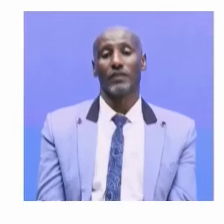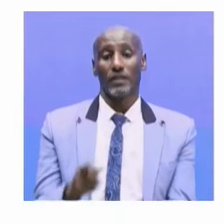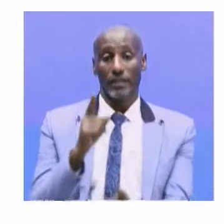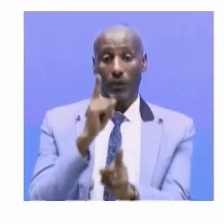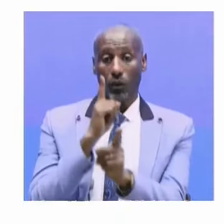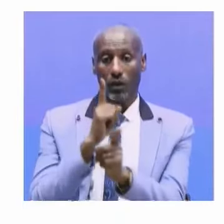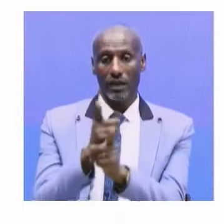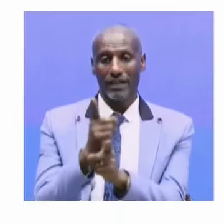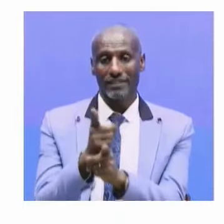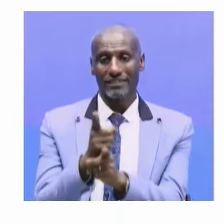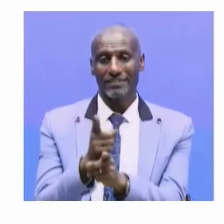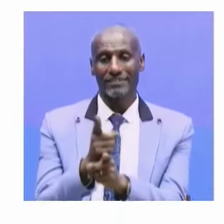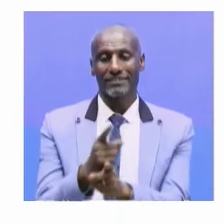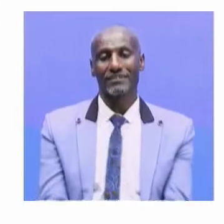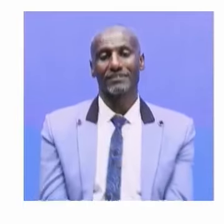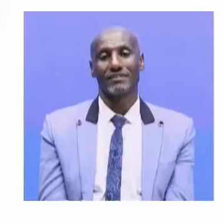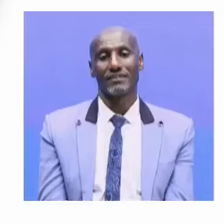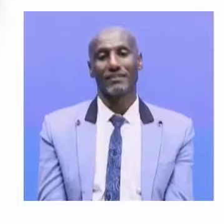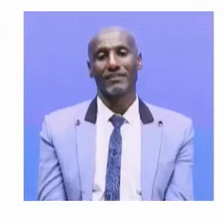correct